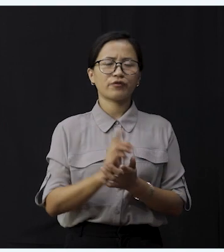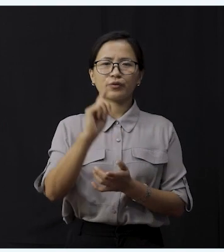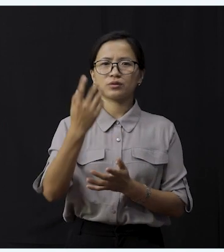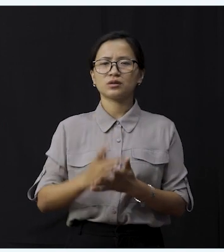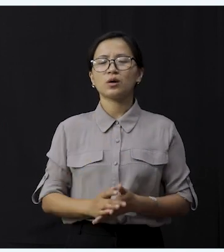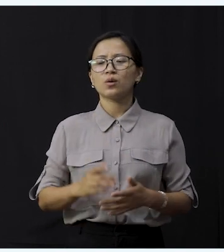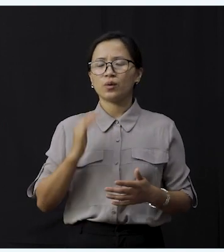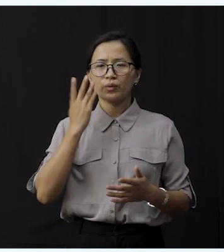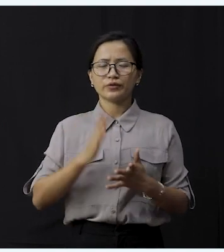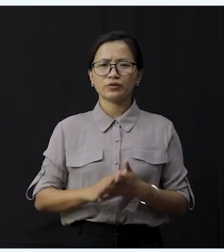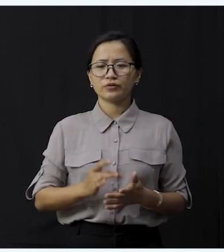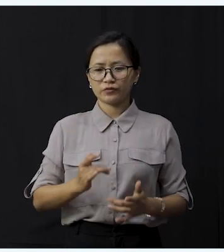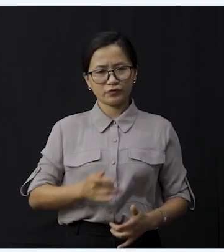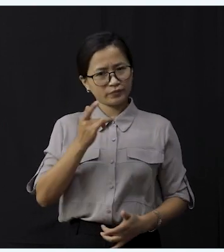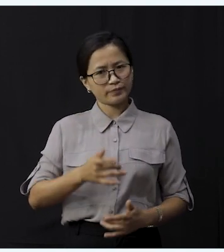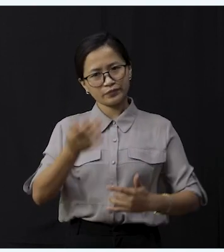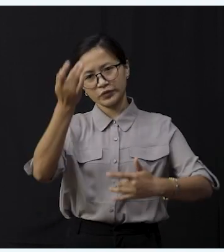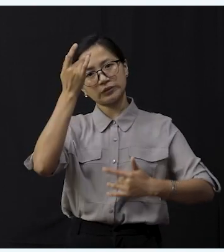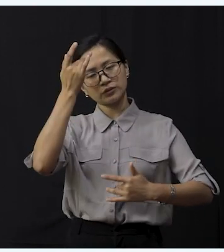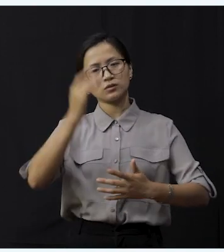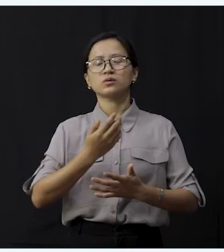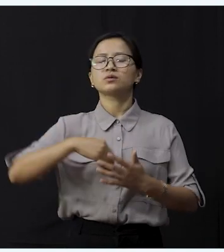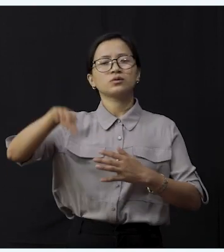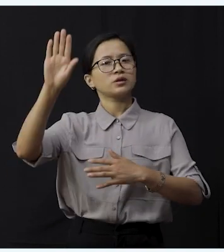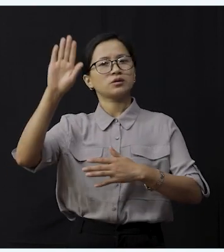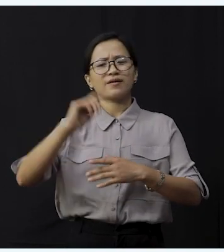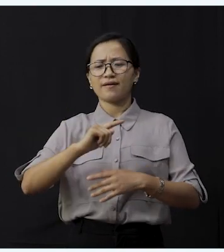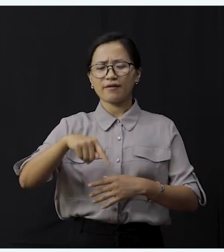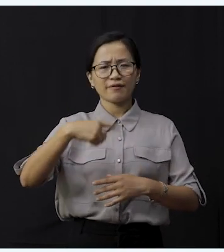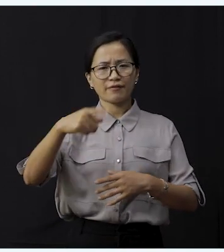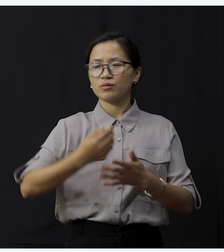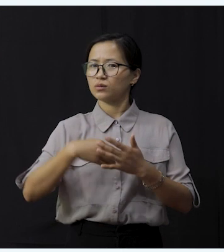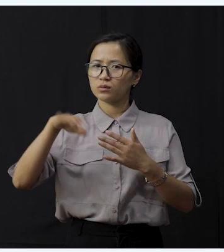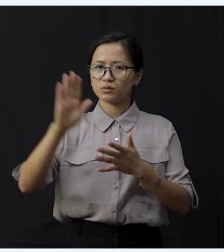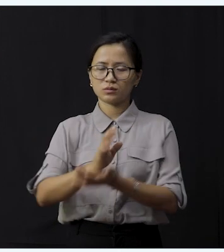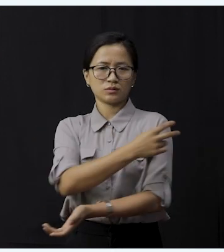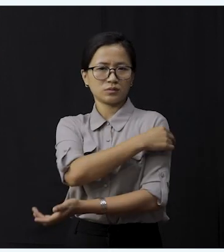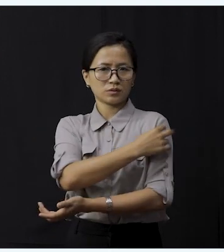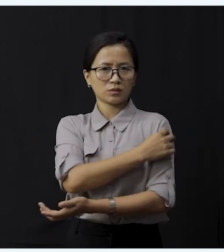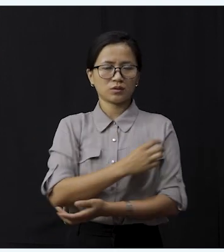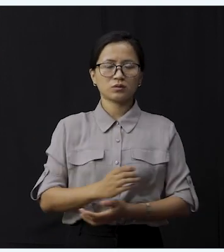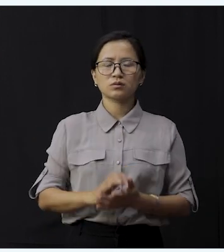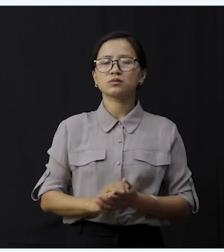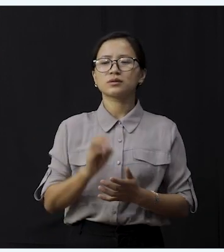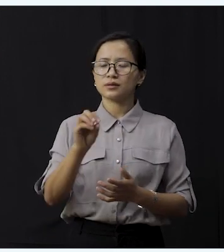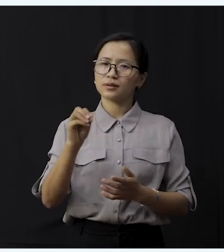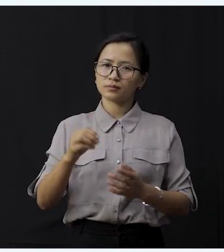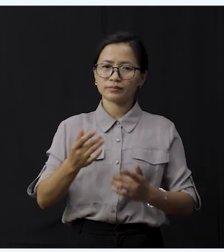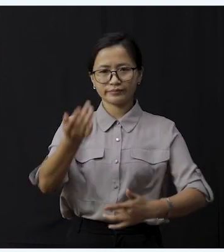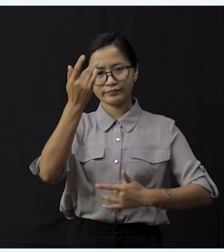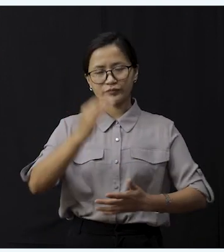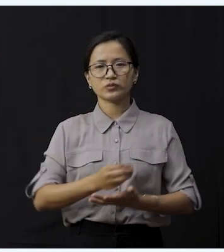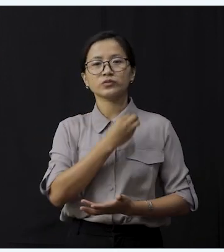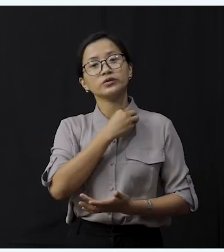we feel sick, everyone used to go to the hospitals and consult the doctor in order to get well. Yes